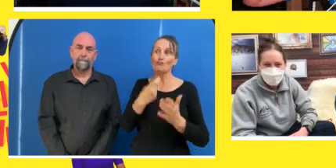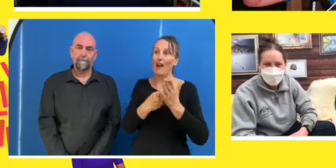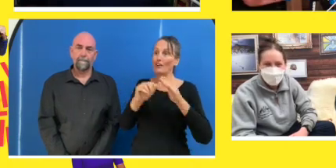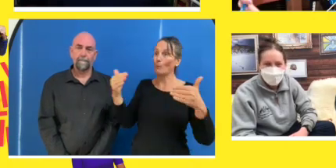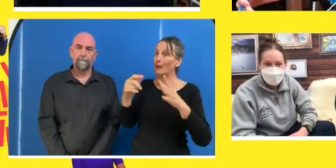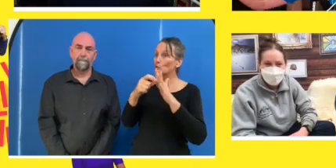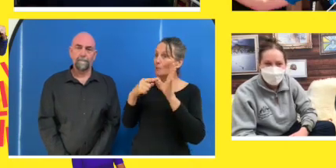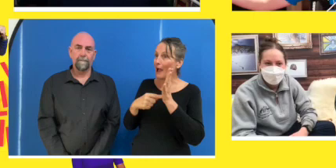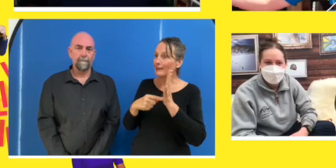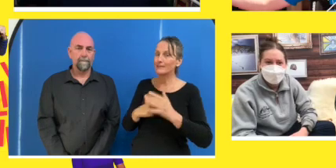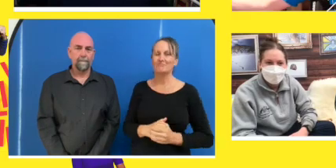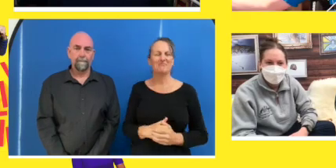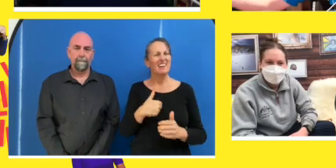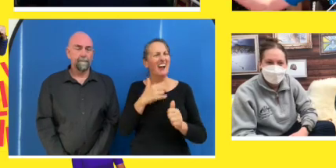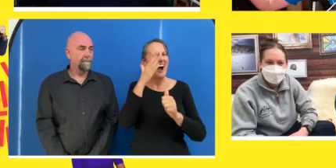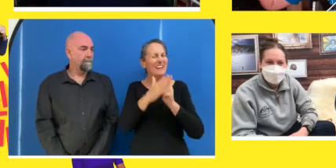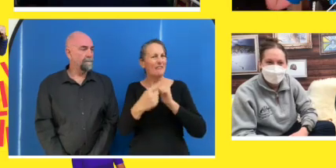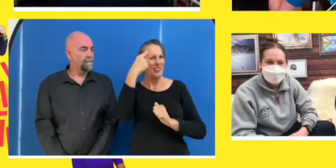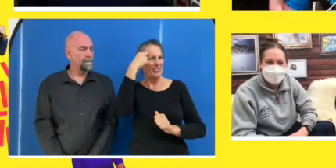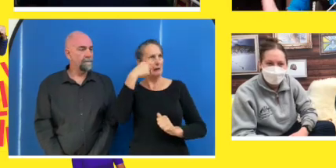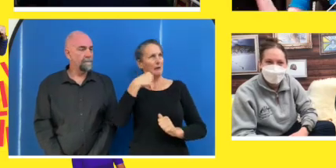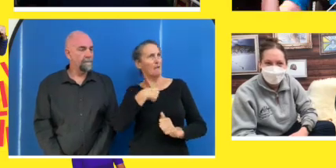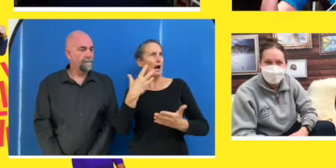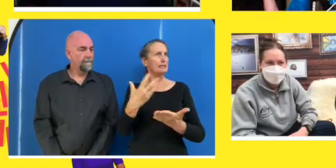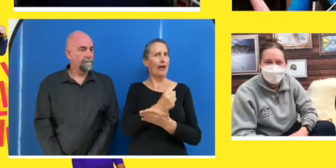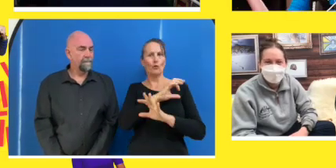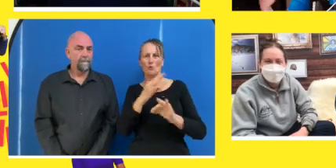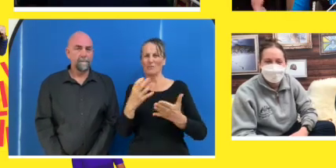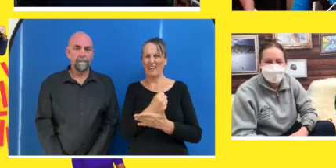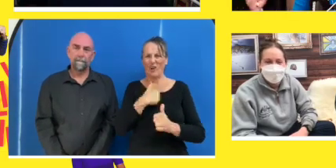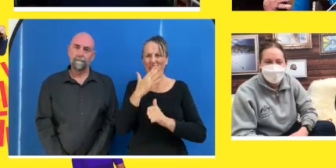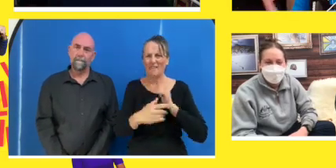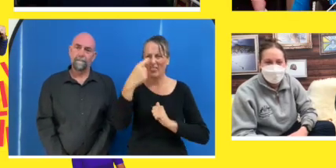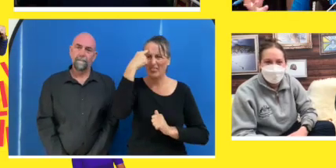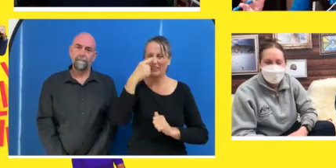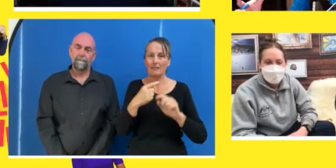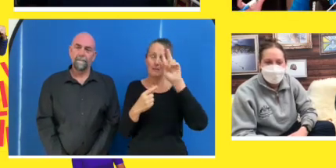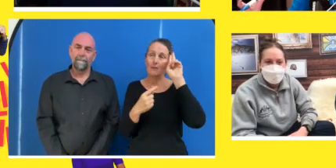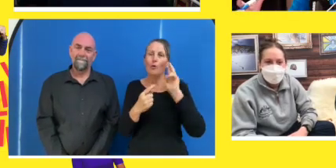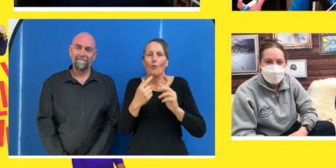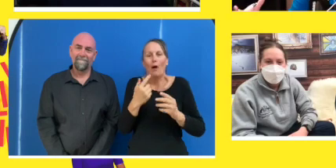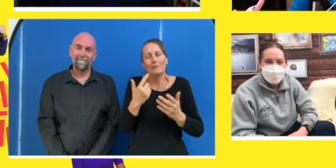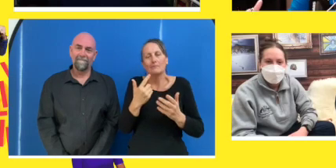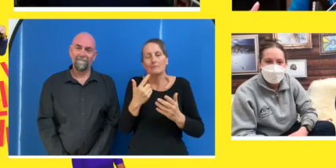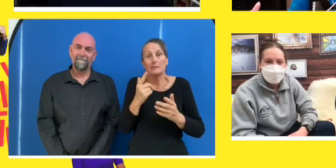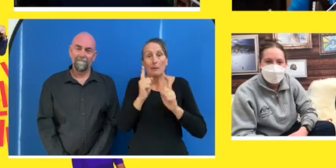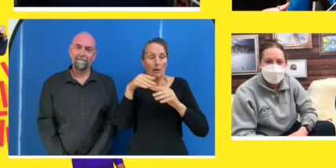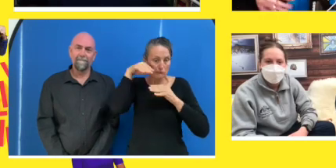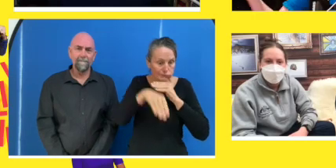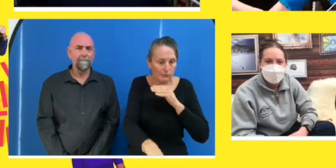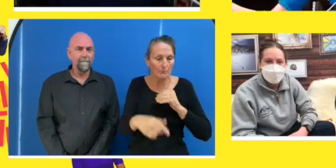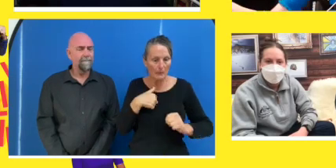more the responsibility for keeping Pat safe, or is it a whole combination of both that you find, probably